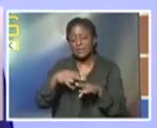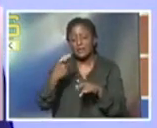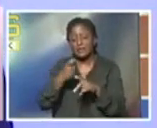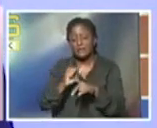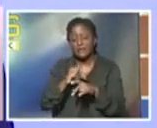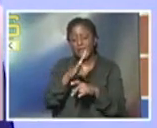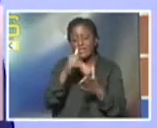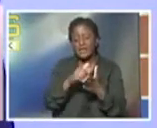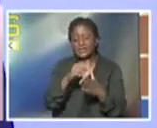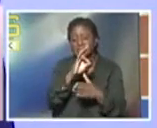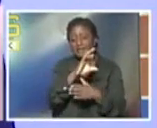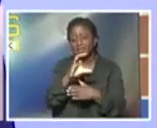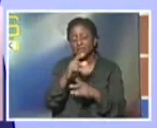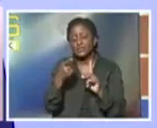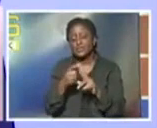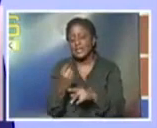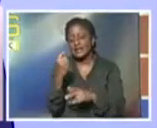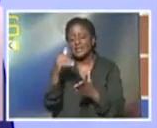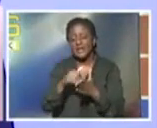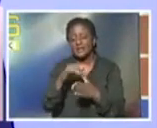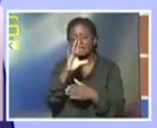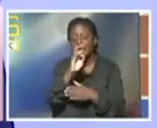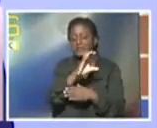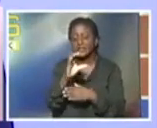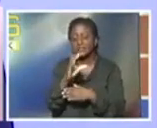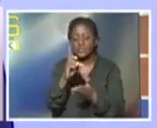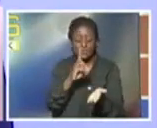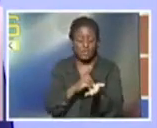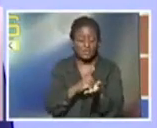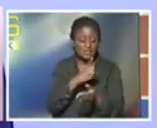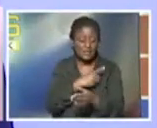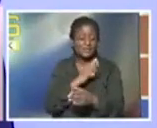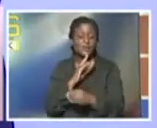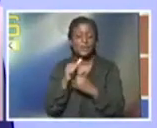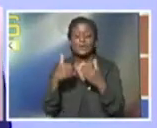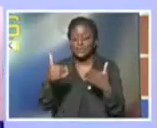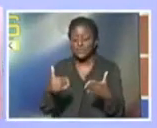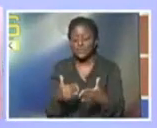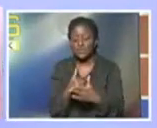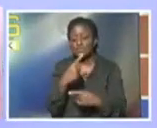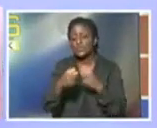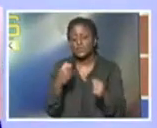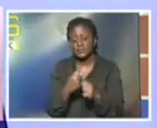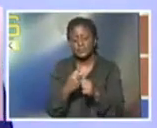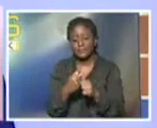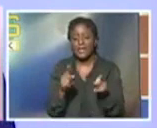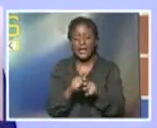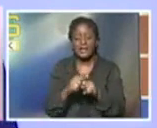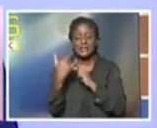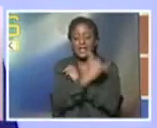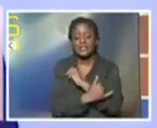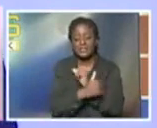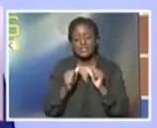to 11,700. Dr. Darvall addressed the new variant as the country continues its path to